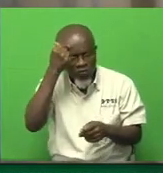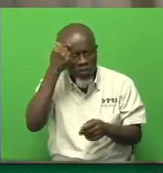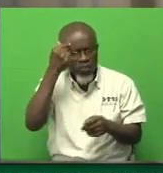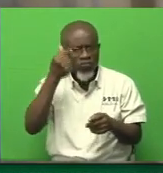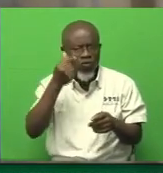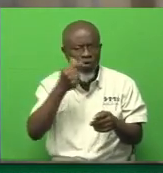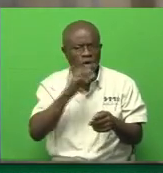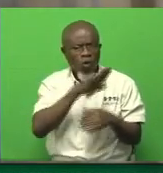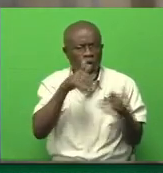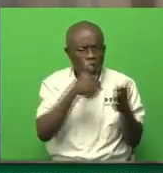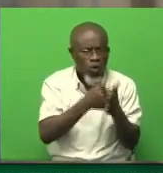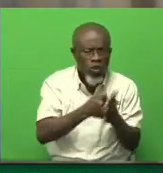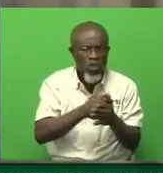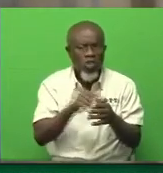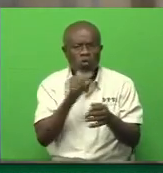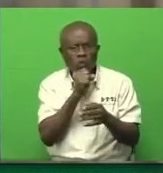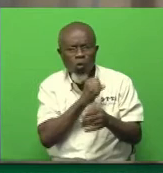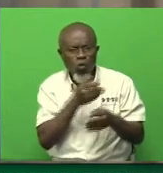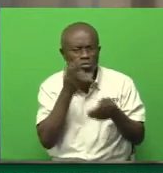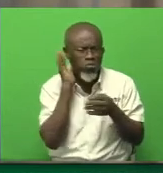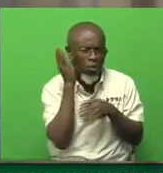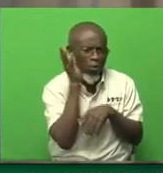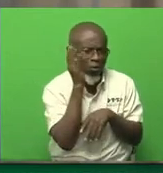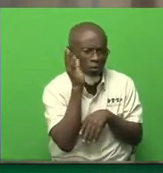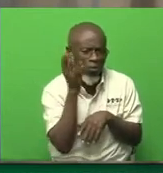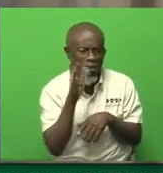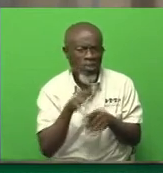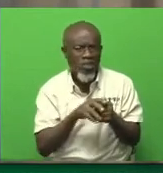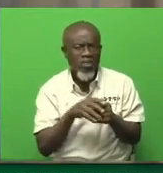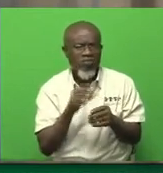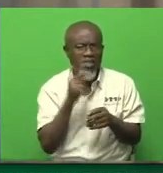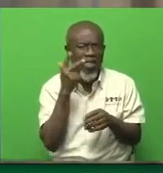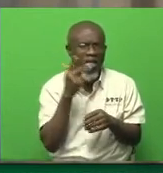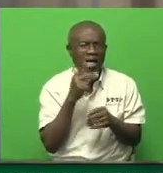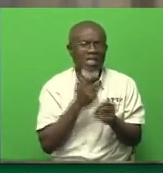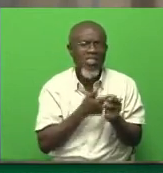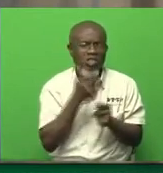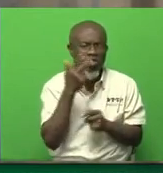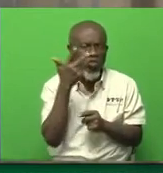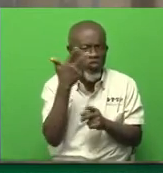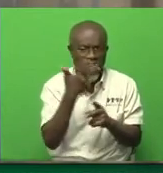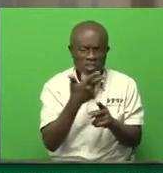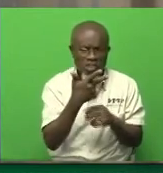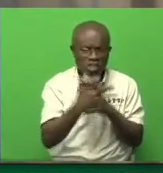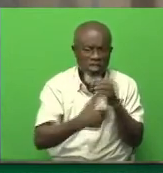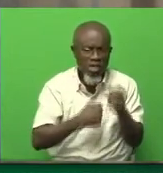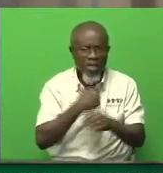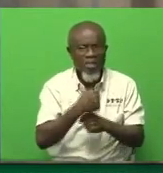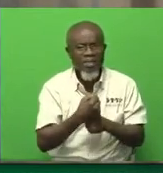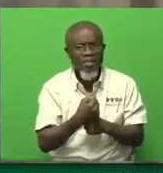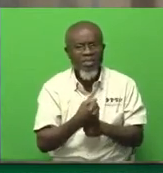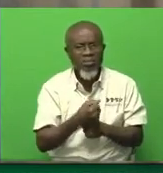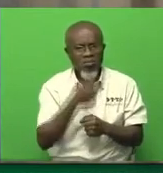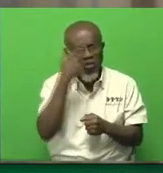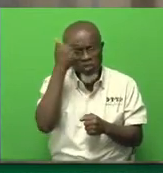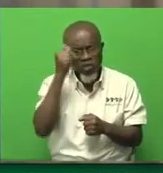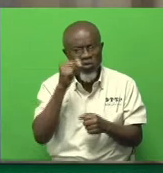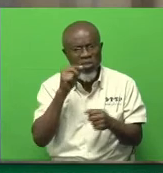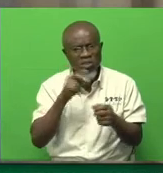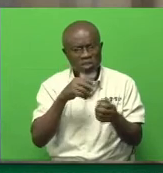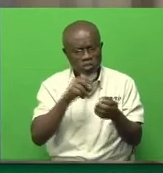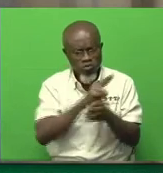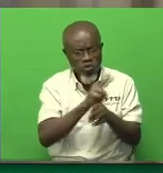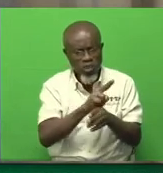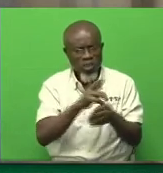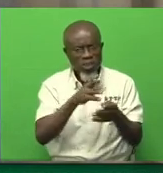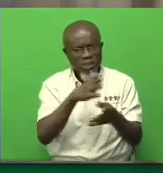guy that have been provided for the last two to three years that they didn't have the money because they were spending it to save lives but on speaker if